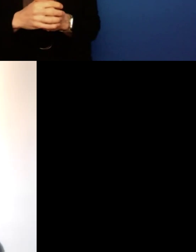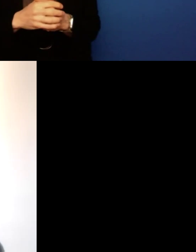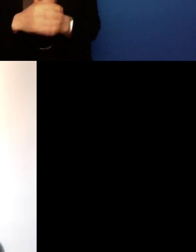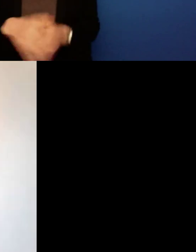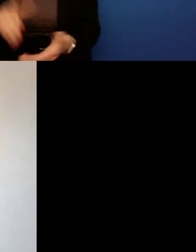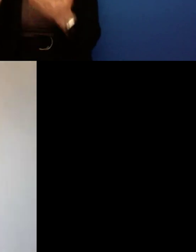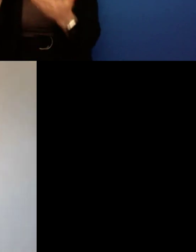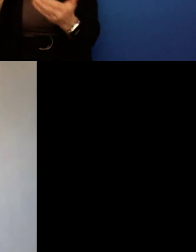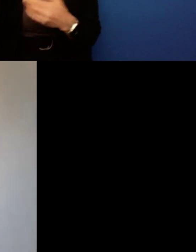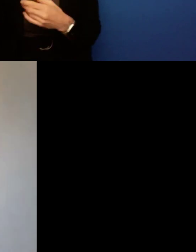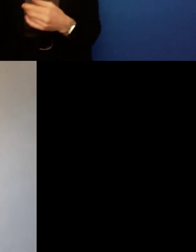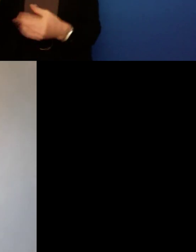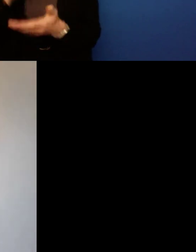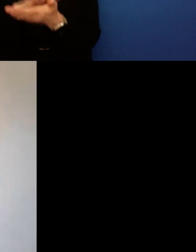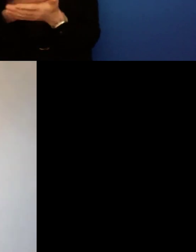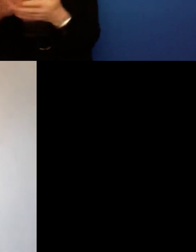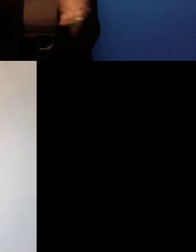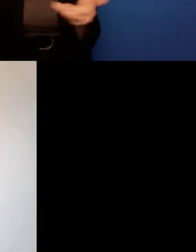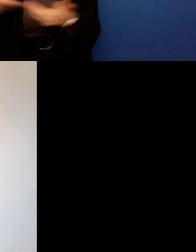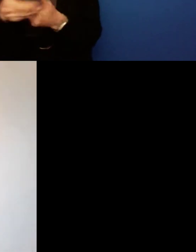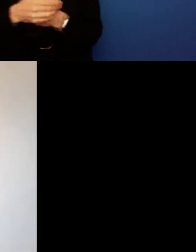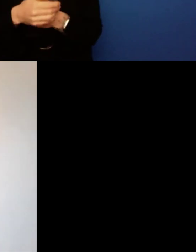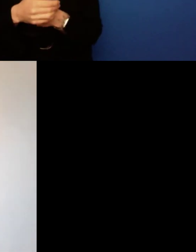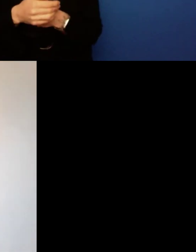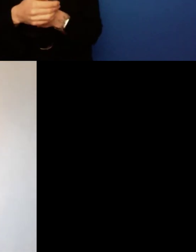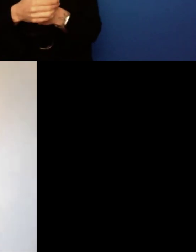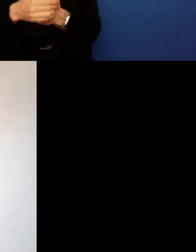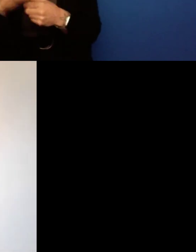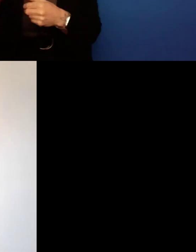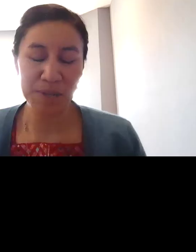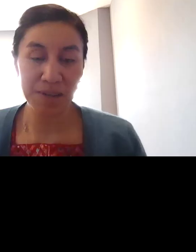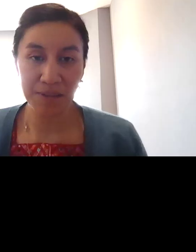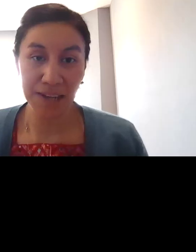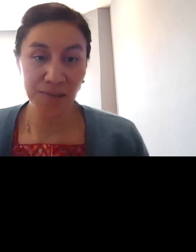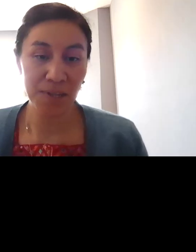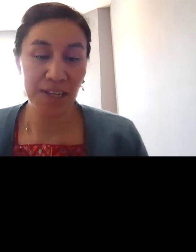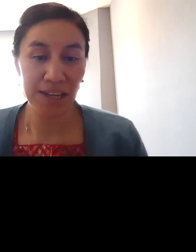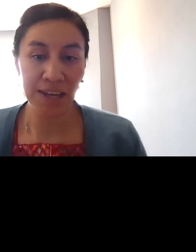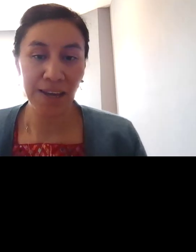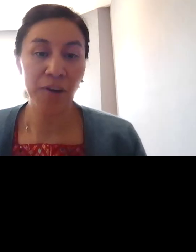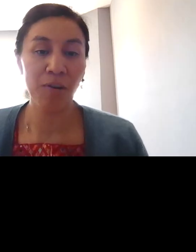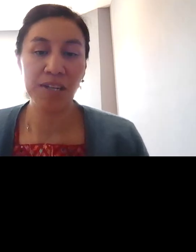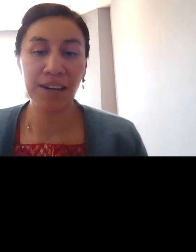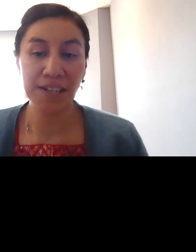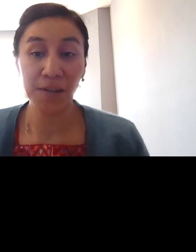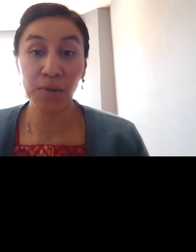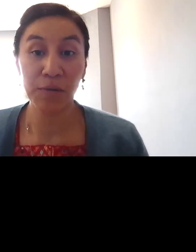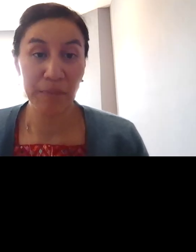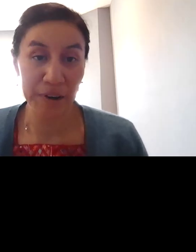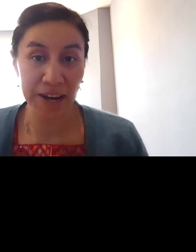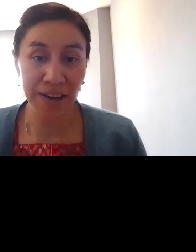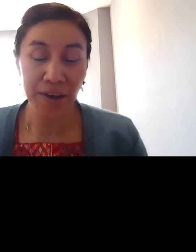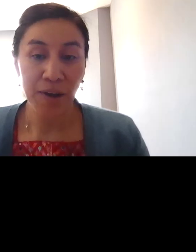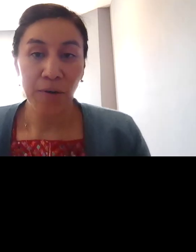Thank you, Katie, for your kind welcome and introductions. I would like to give a special thanks to the Archaeological Institute